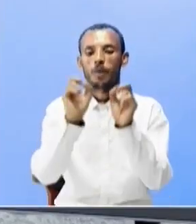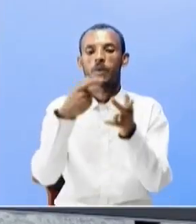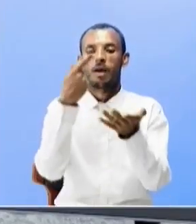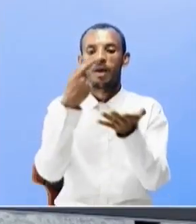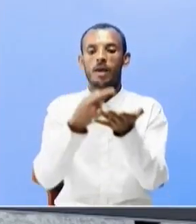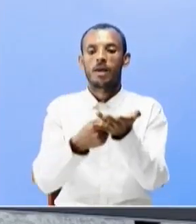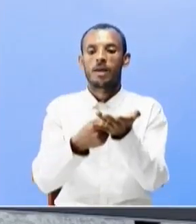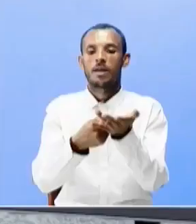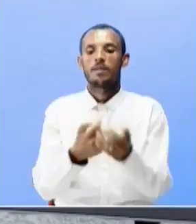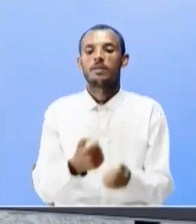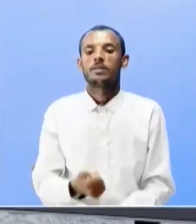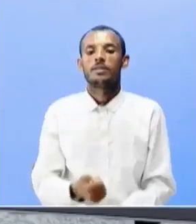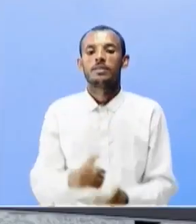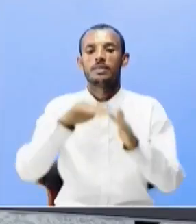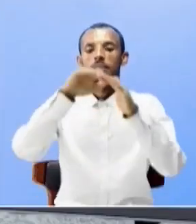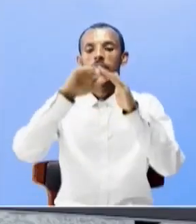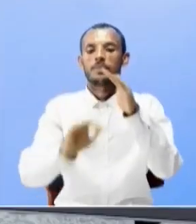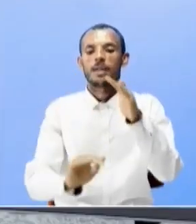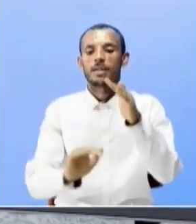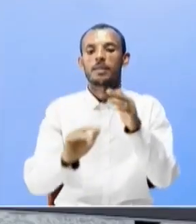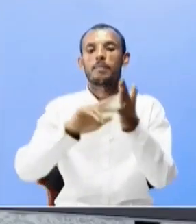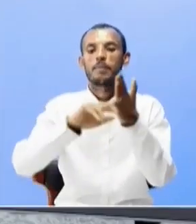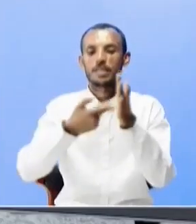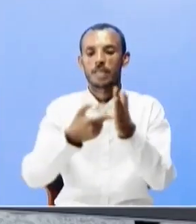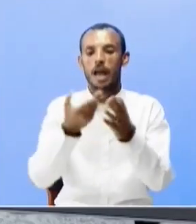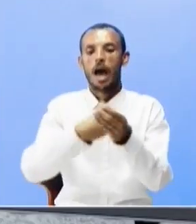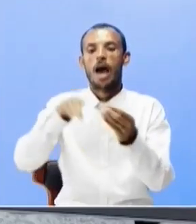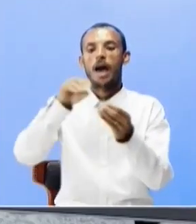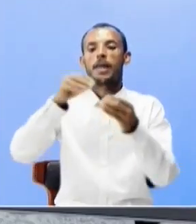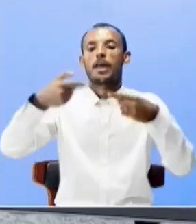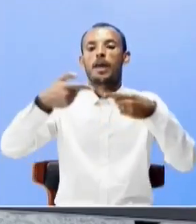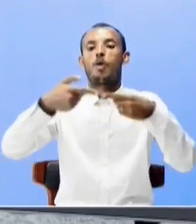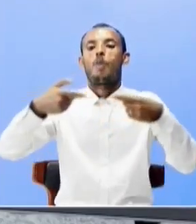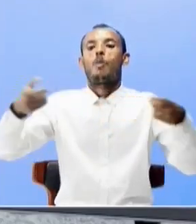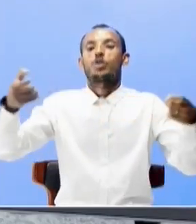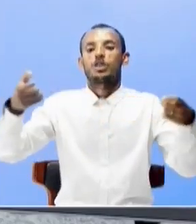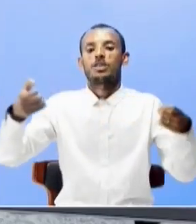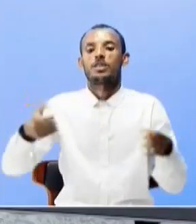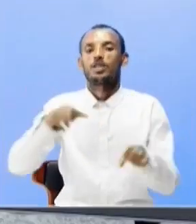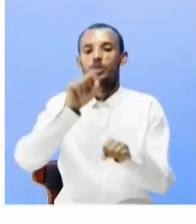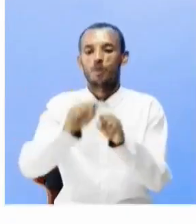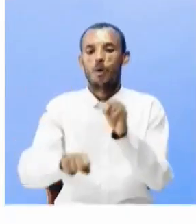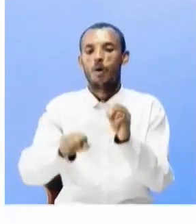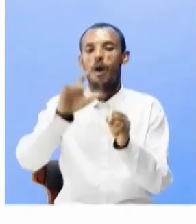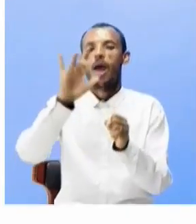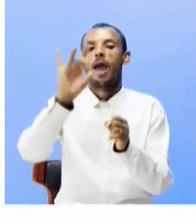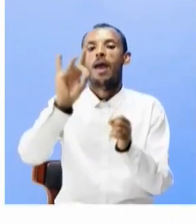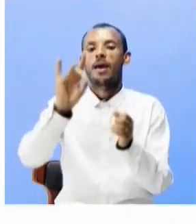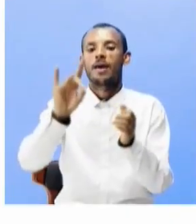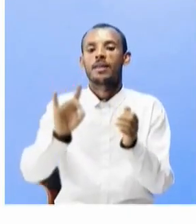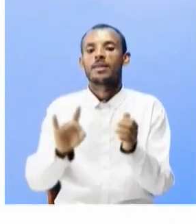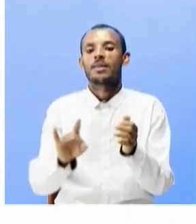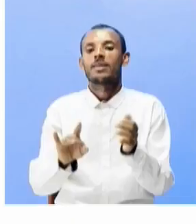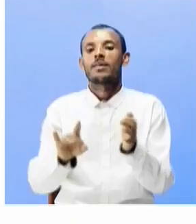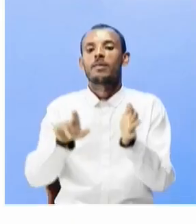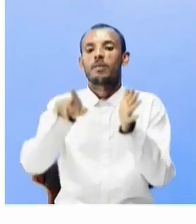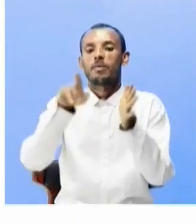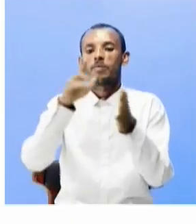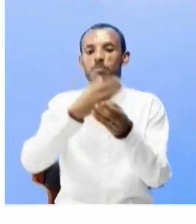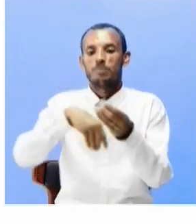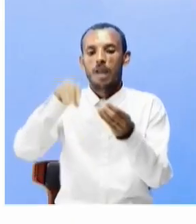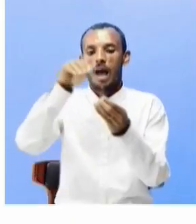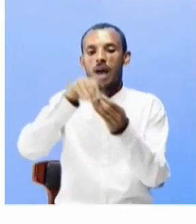here, subtracting means adding the opposite. So, 8 minus becomes 8